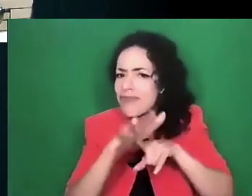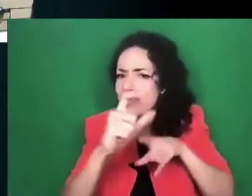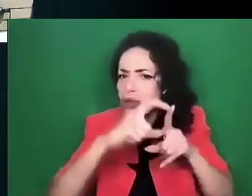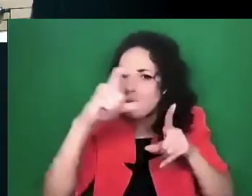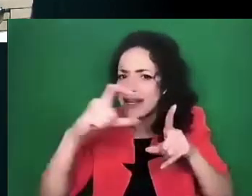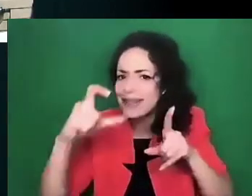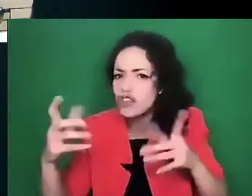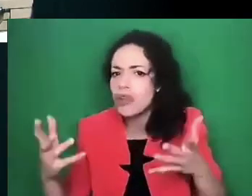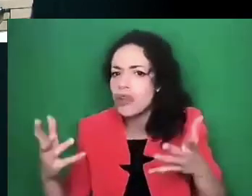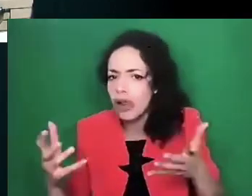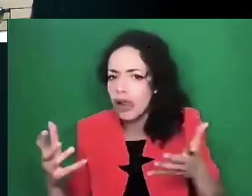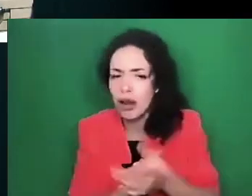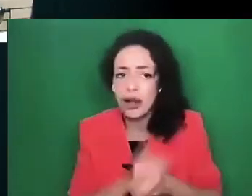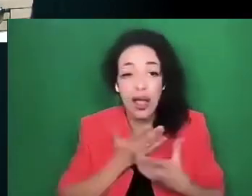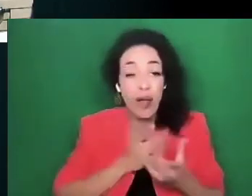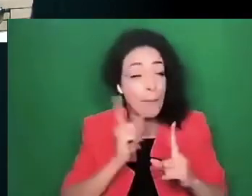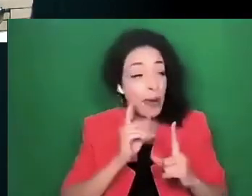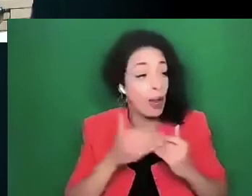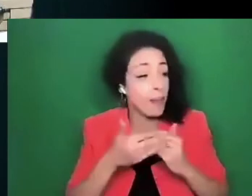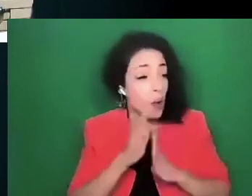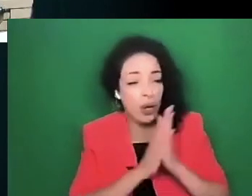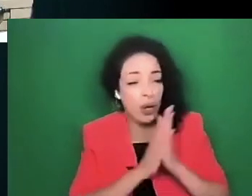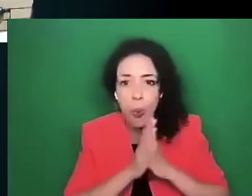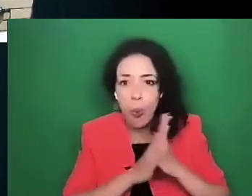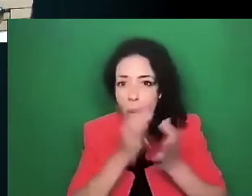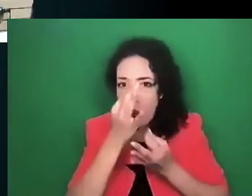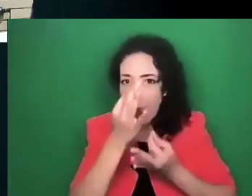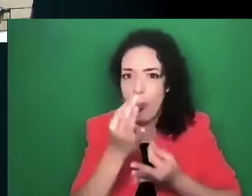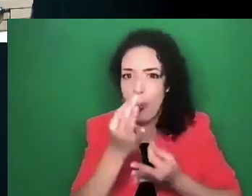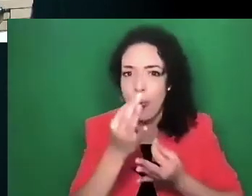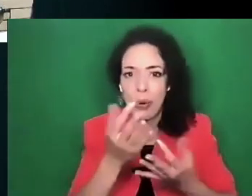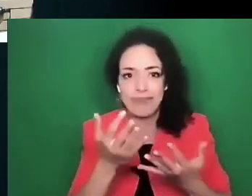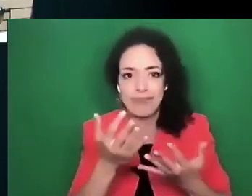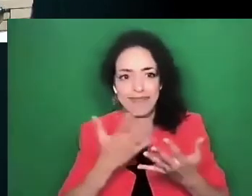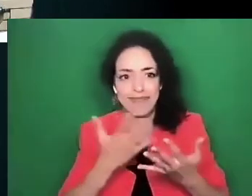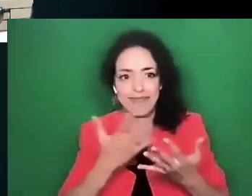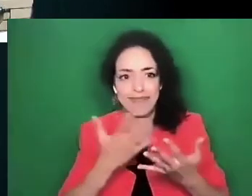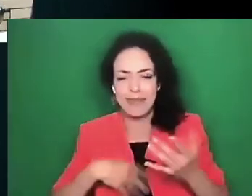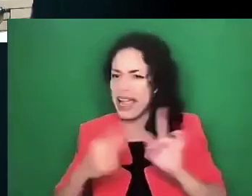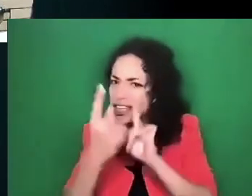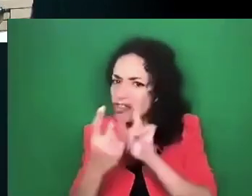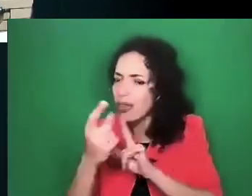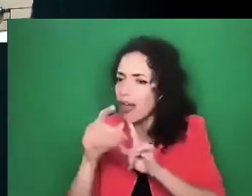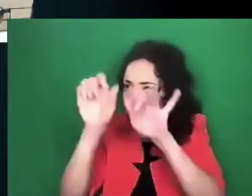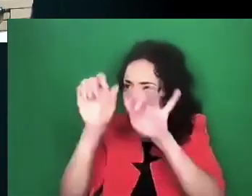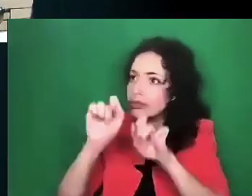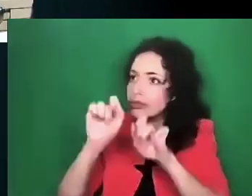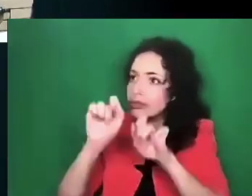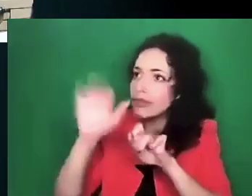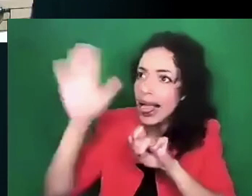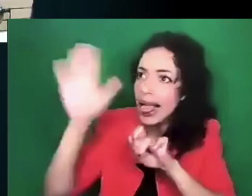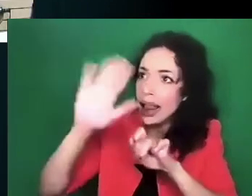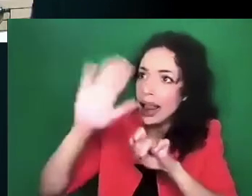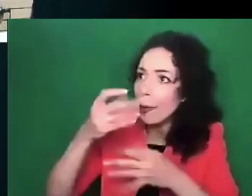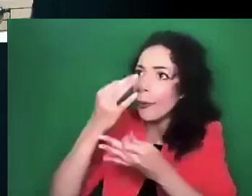think we need to be more curious about each other, and we need to have the the humility to understand that there